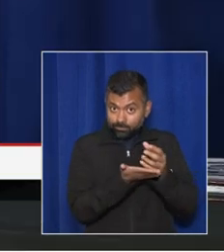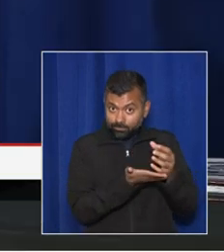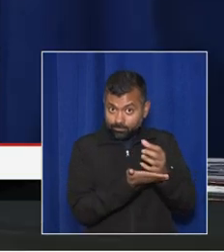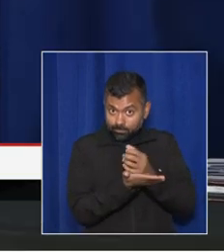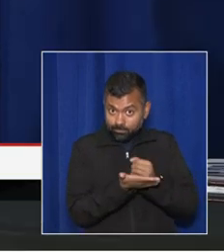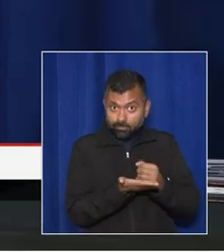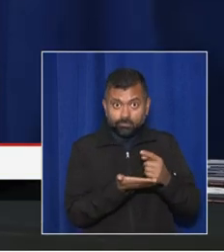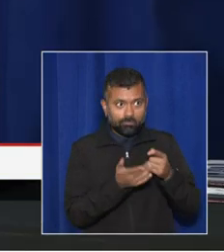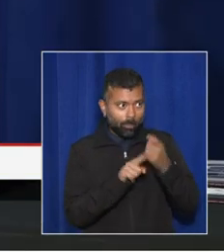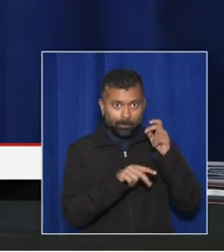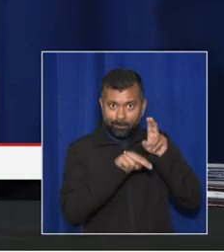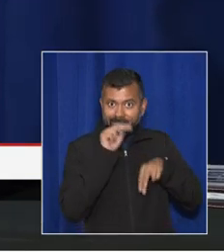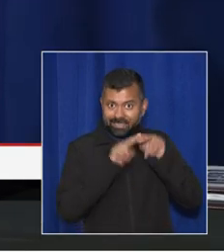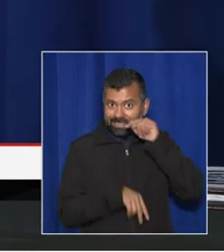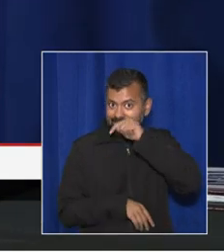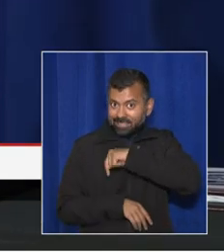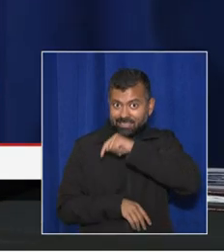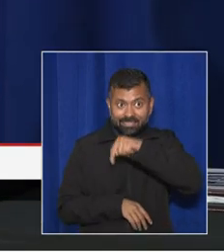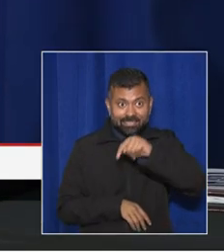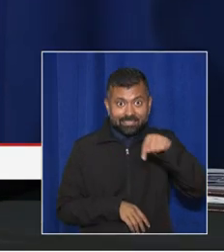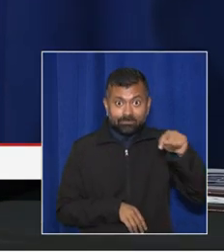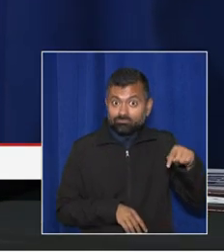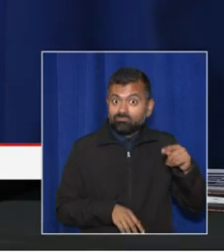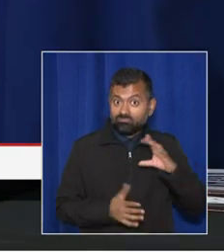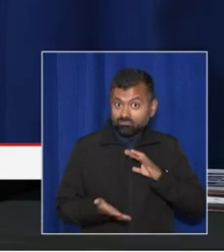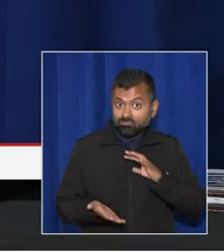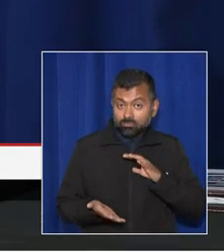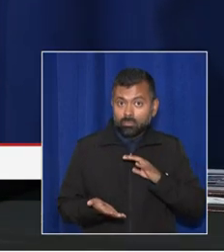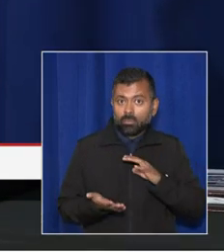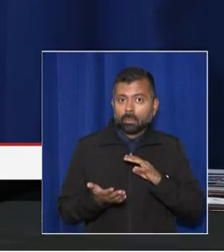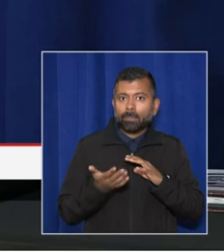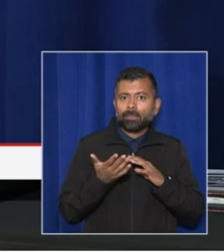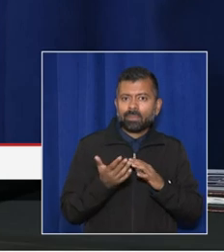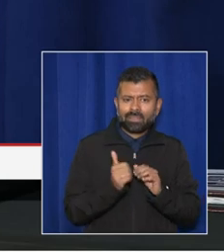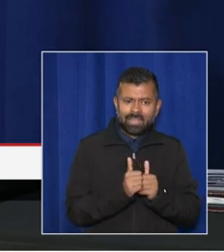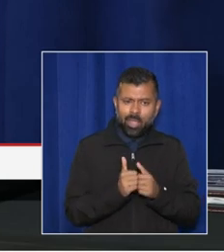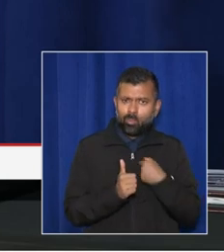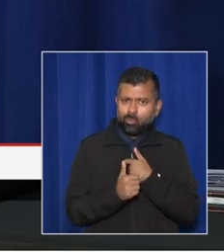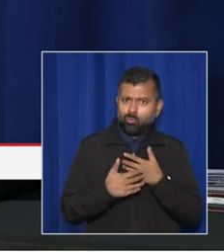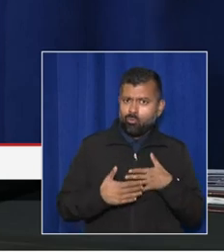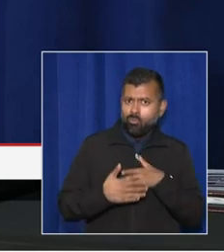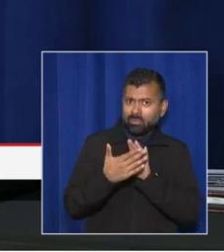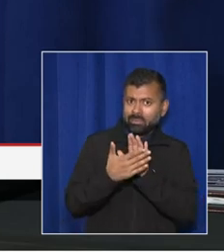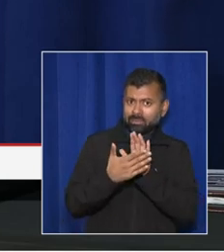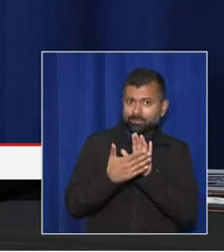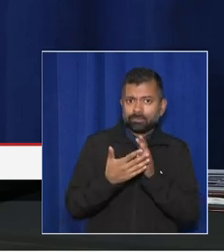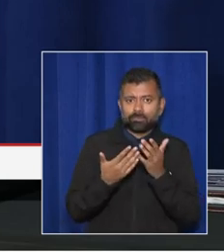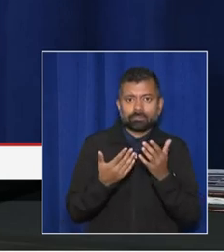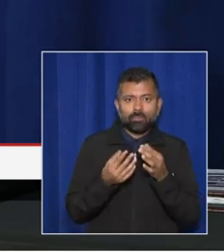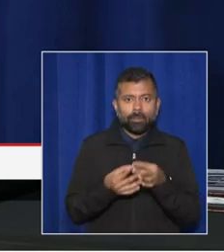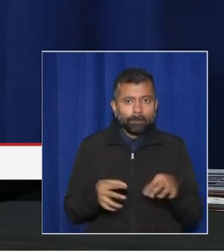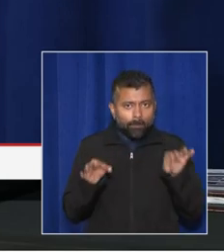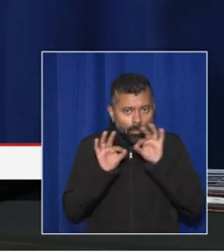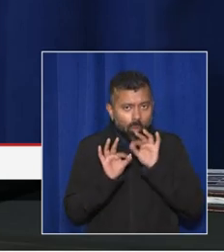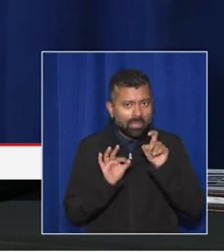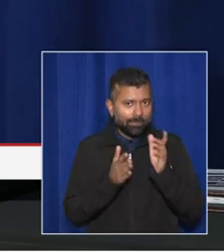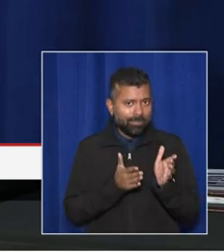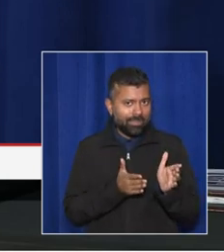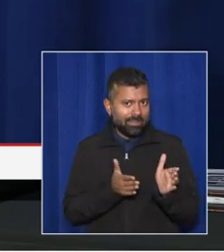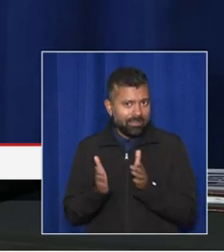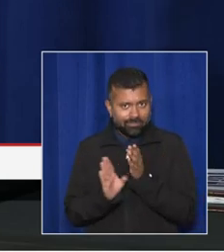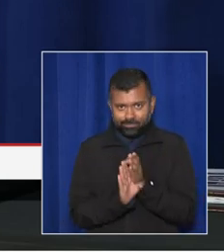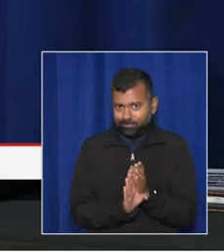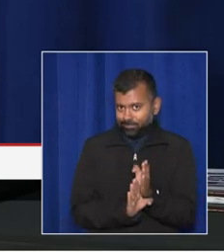we implement it and how we work together is incredibly important. We've got great examples in this city of the yards, which was a